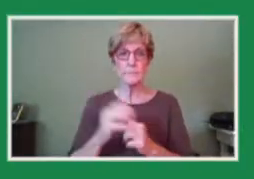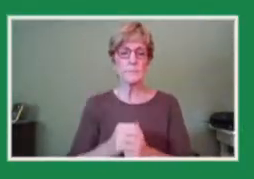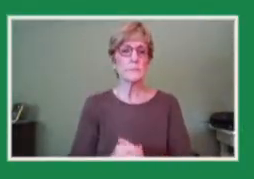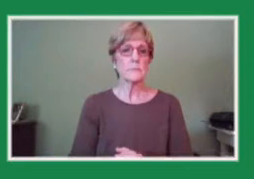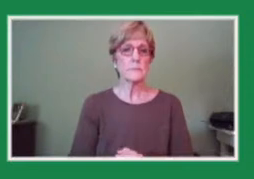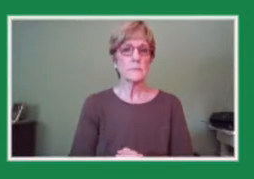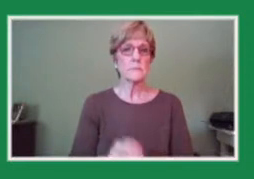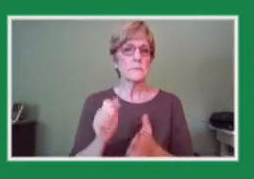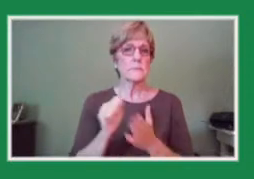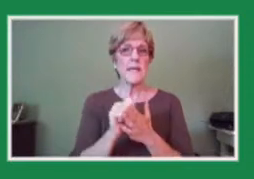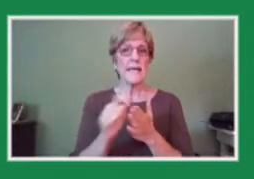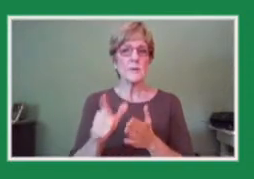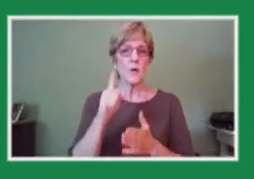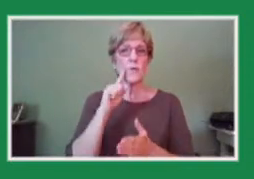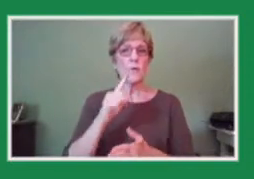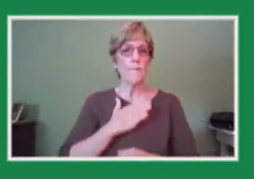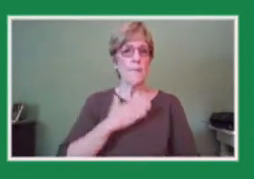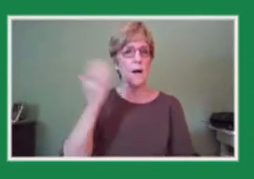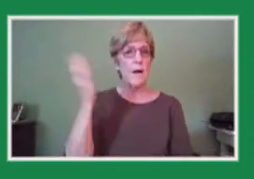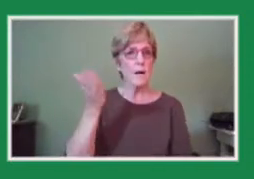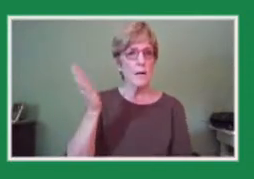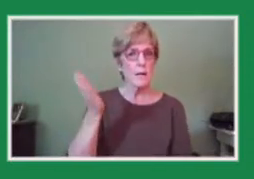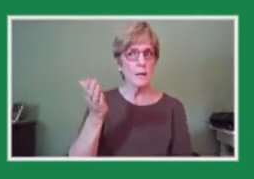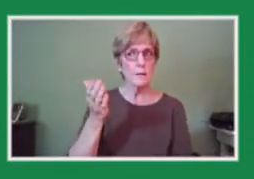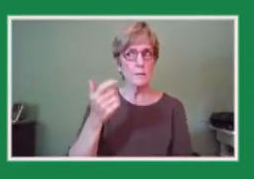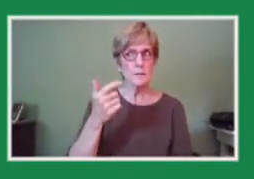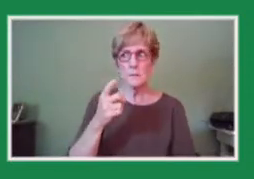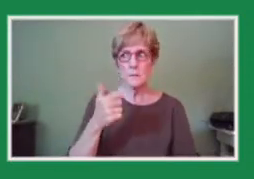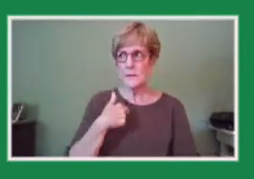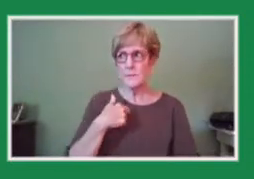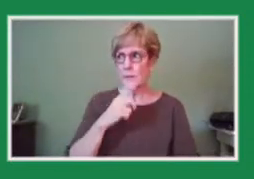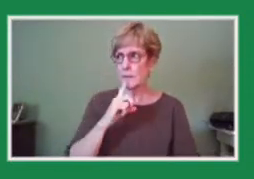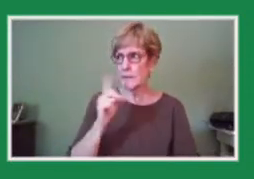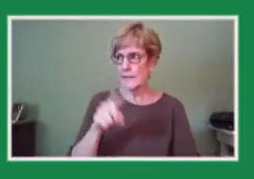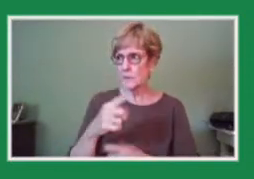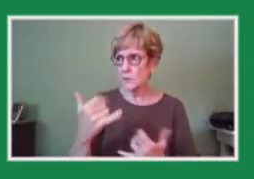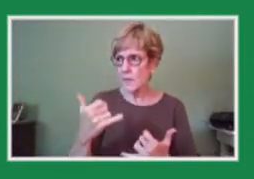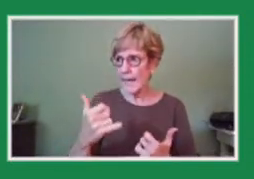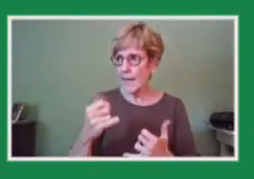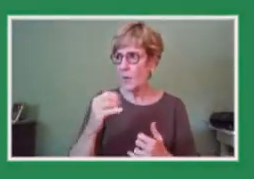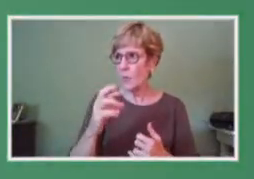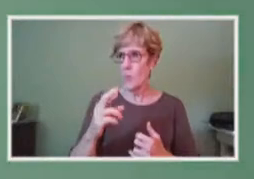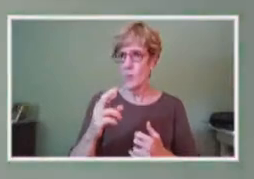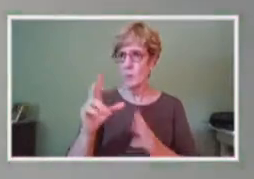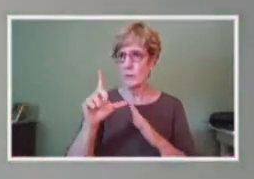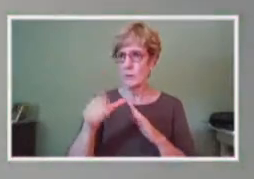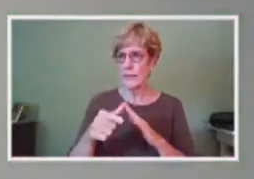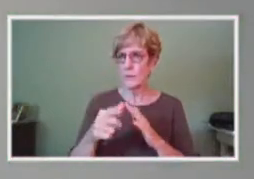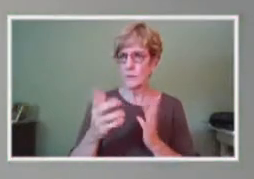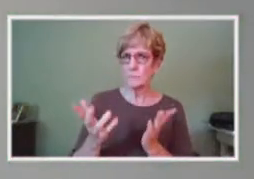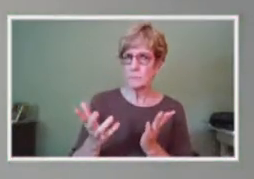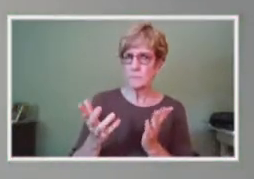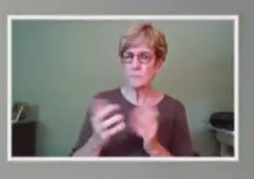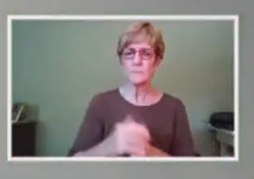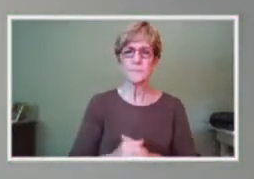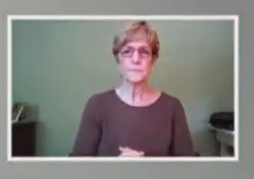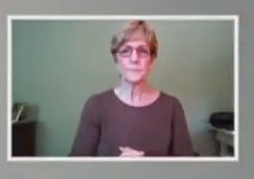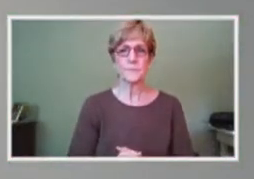that's all for my presentation. I don't know if I'm answering questions now or answering them later.